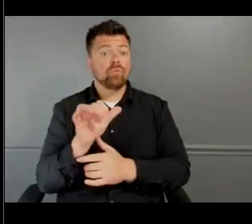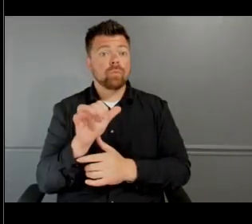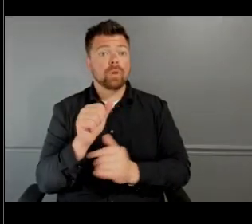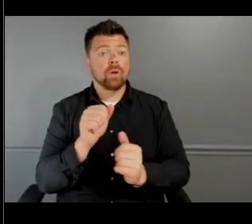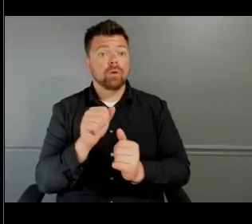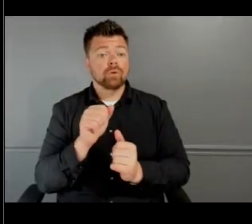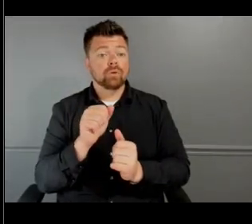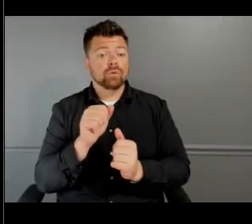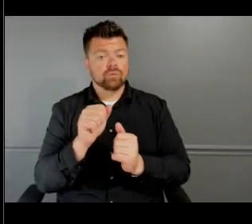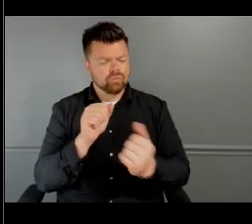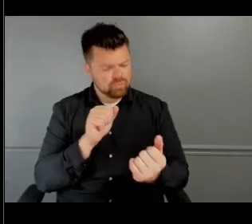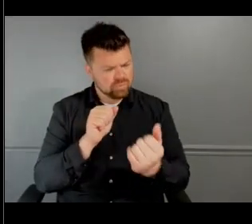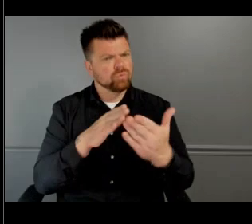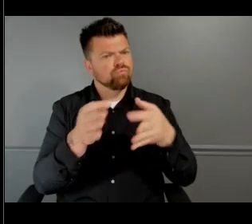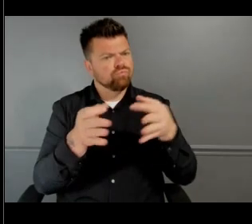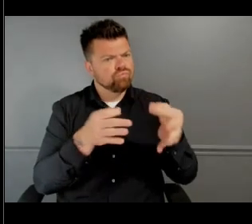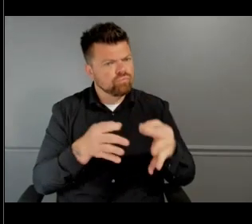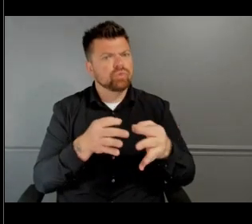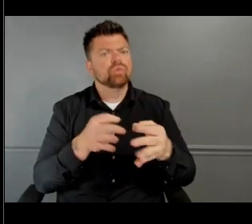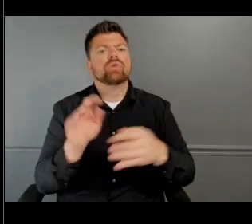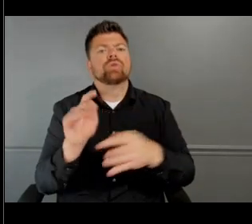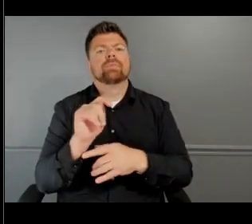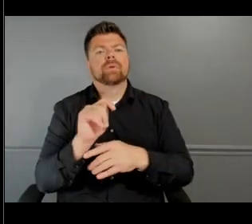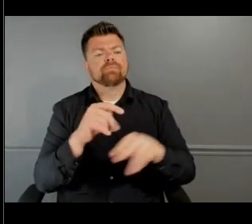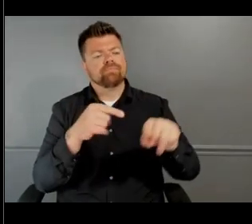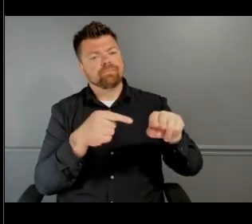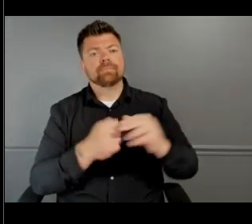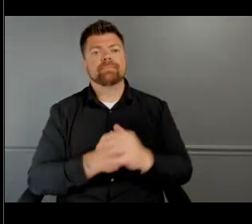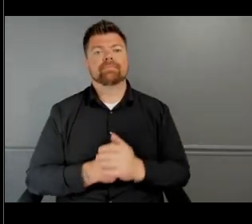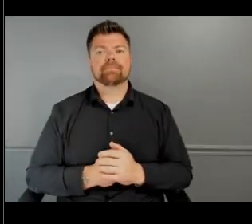of approach to the toilet.